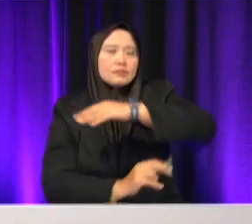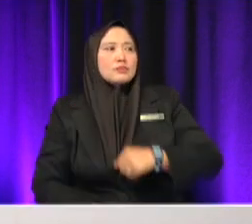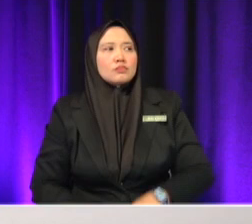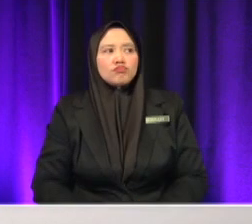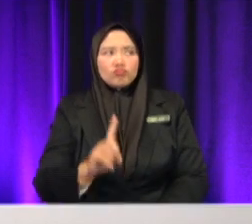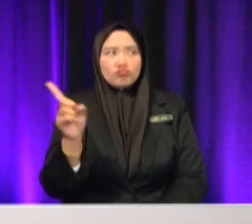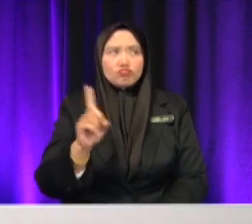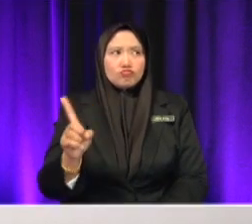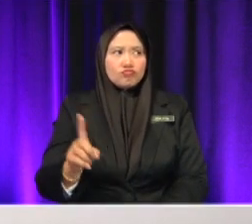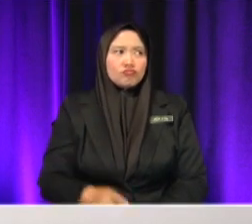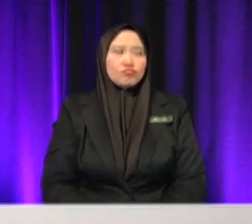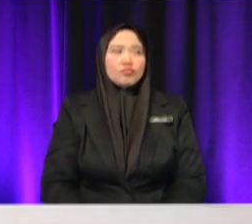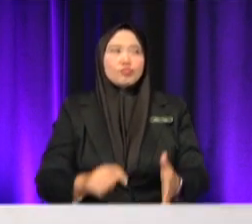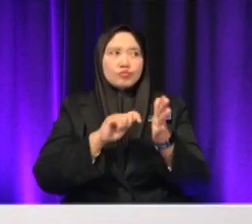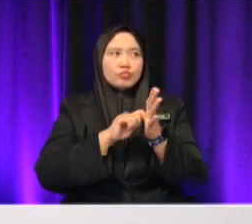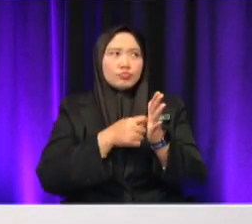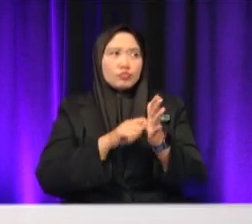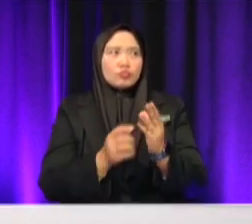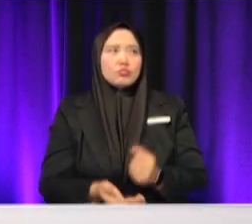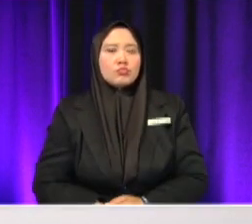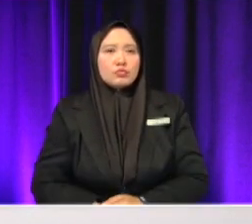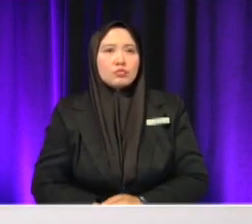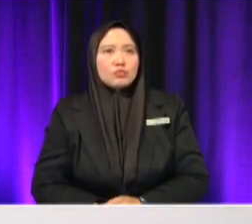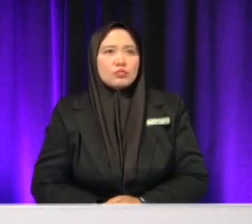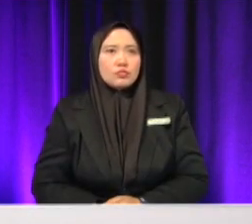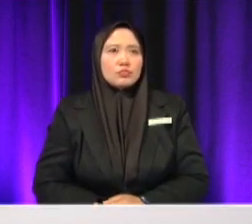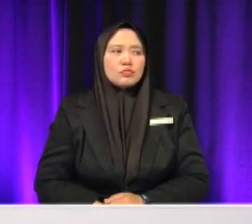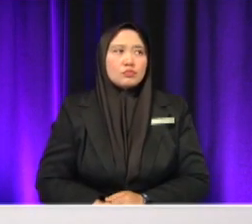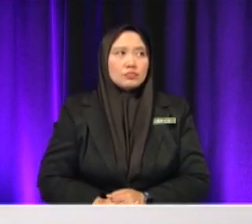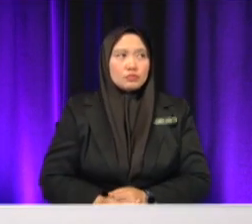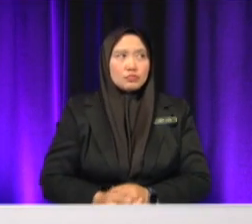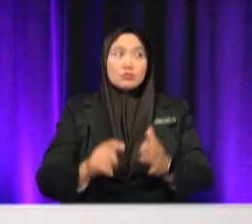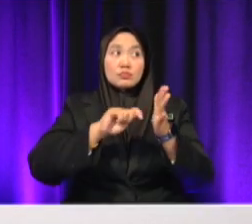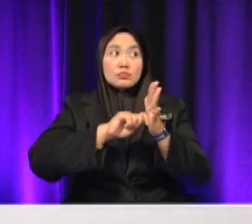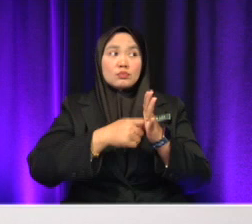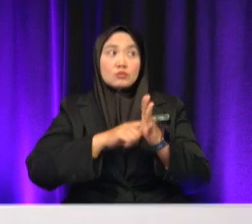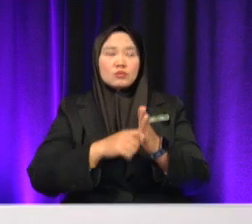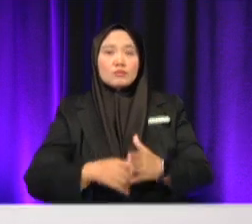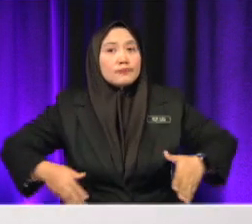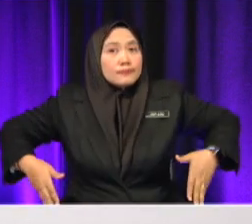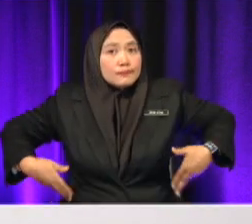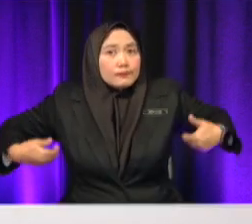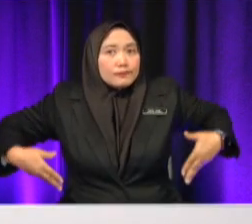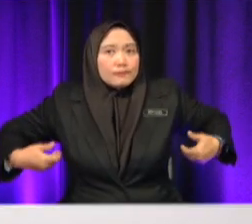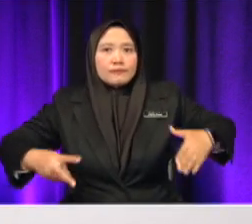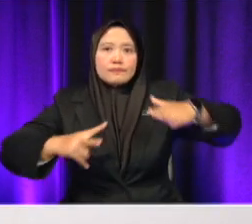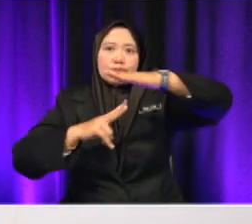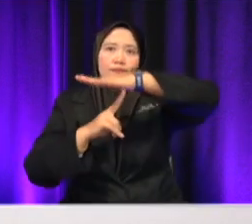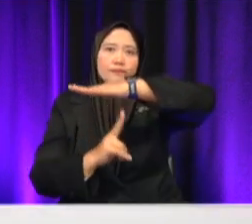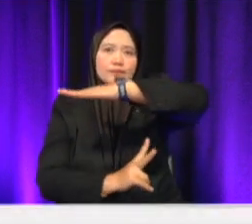Okay, Akila. I think the keyword for this question is monkey bridges. Monkey bridges.